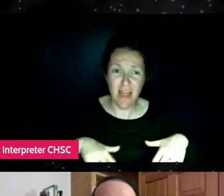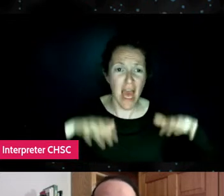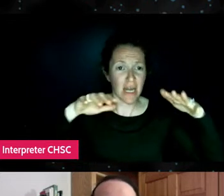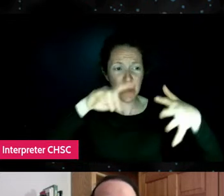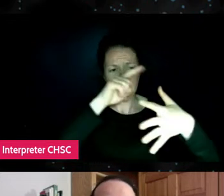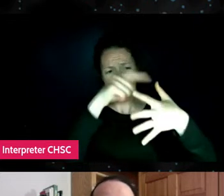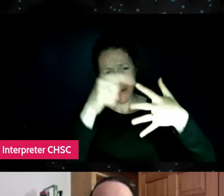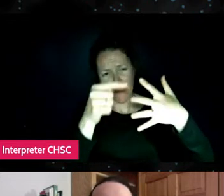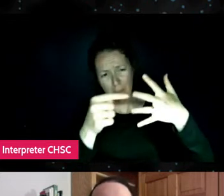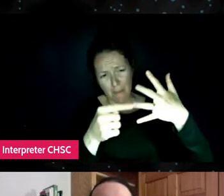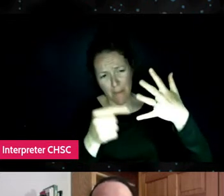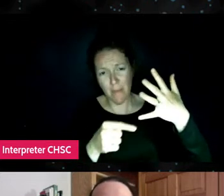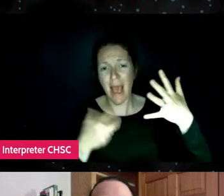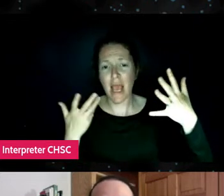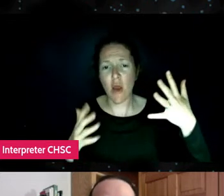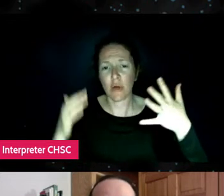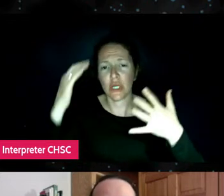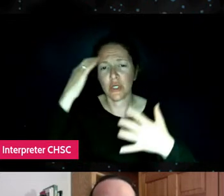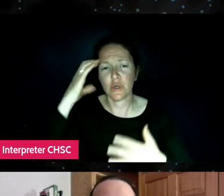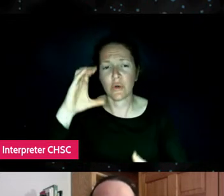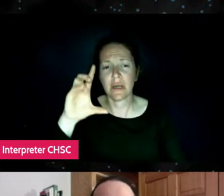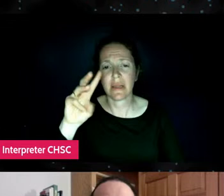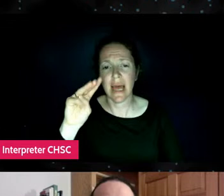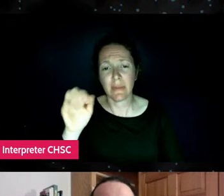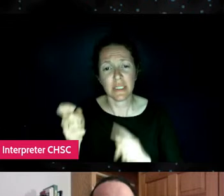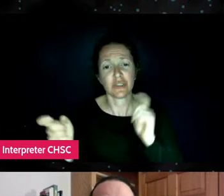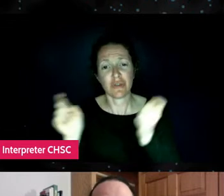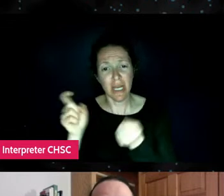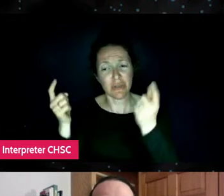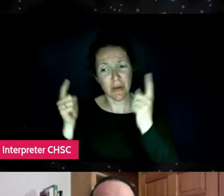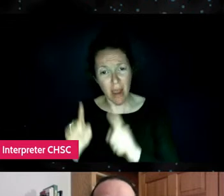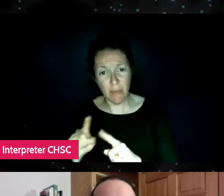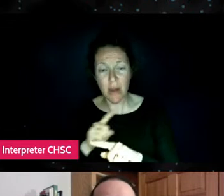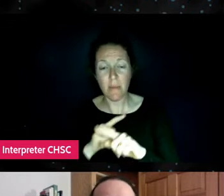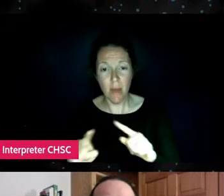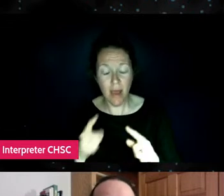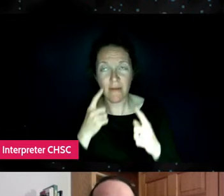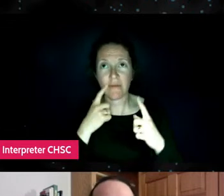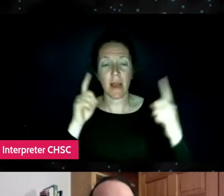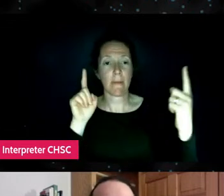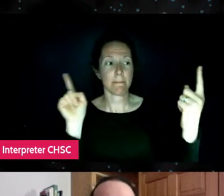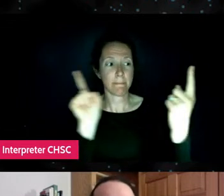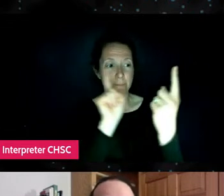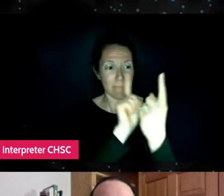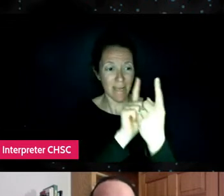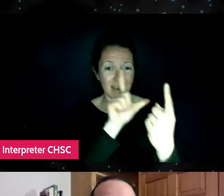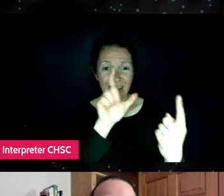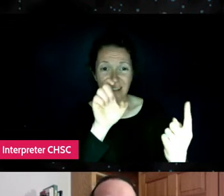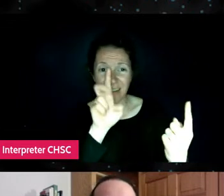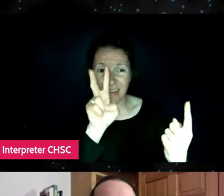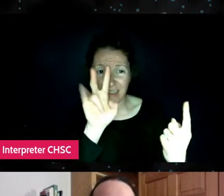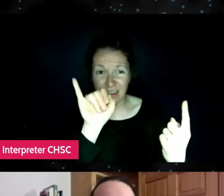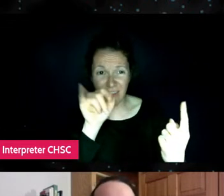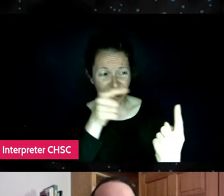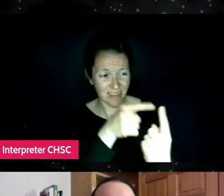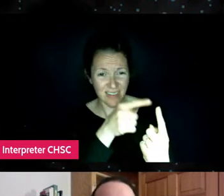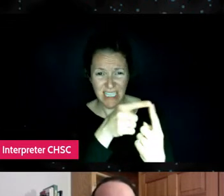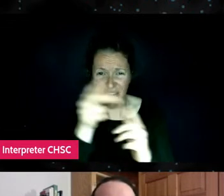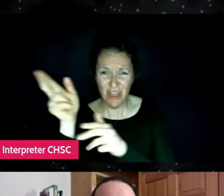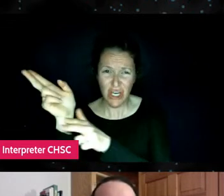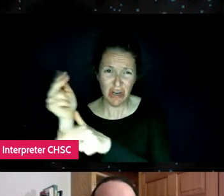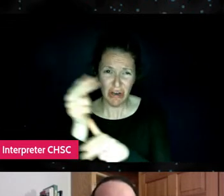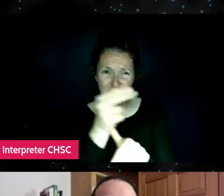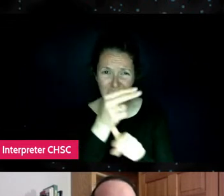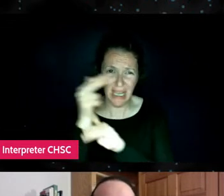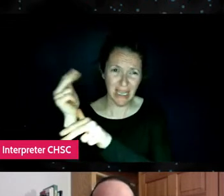aware of climate change, obviously, and environmental issues. But to actually meet Levi, you know, who's been experiencing hurricanes firsthand,